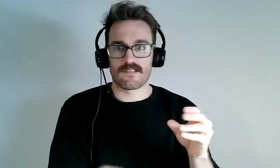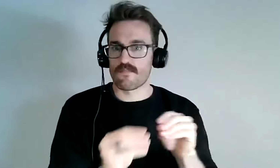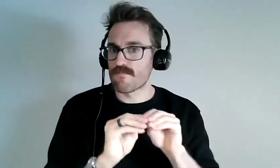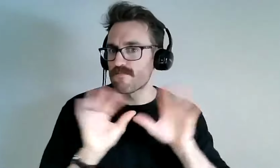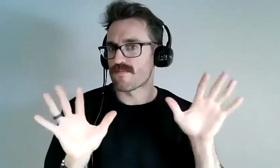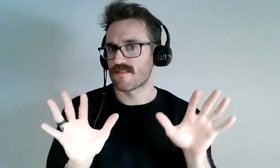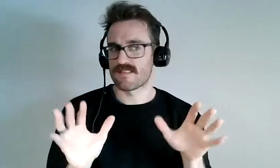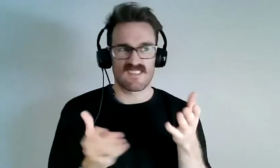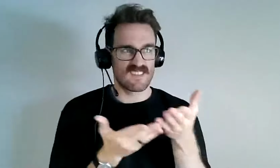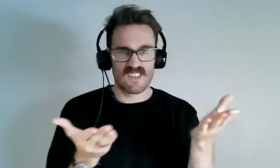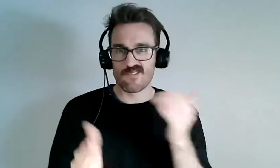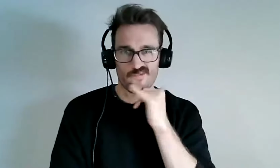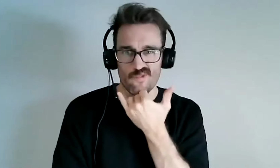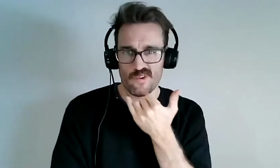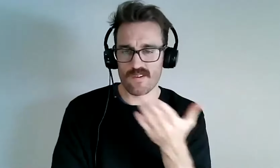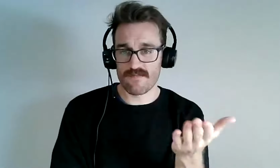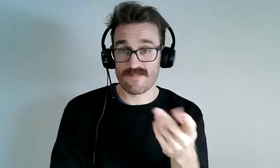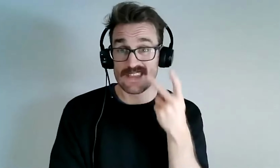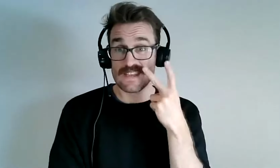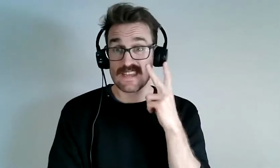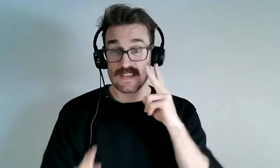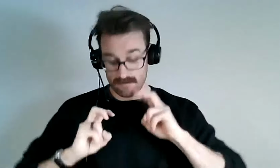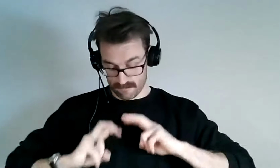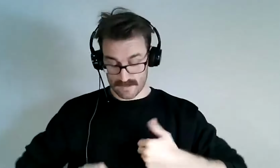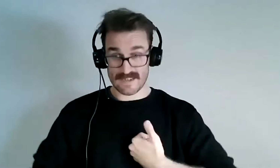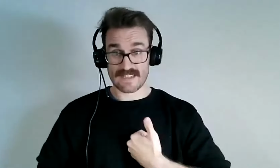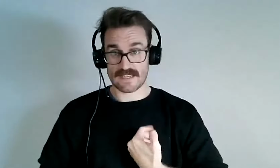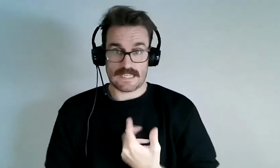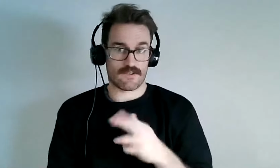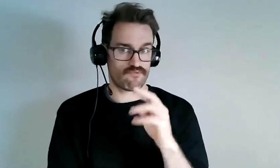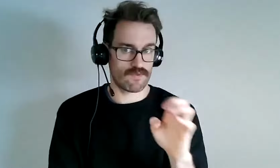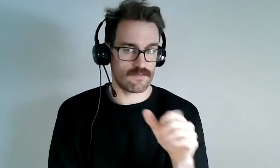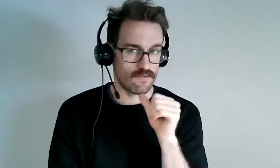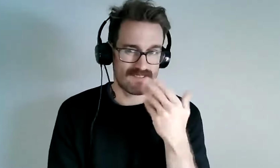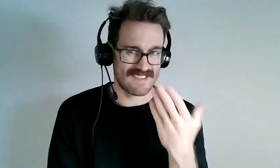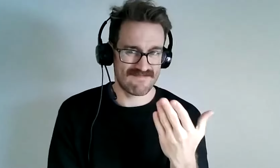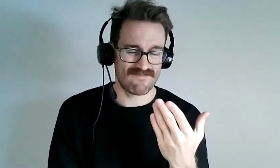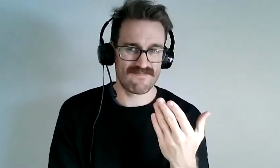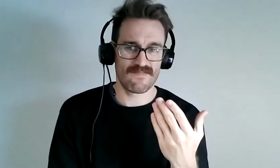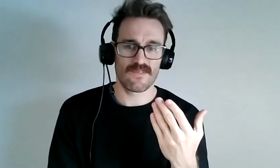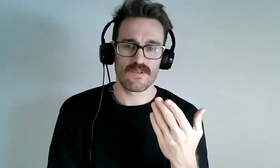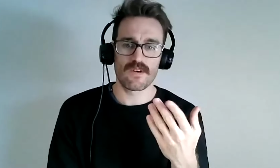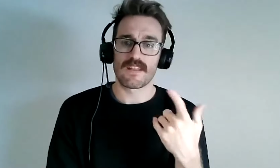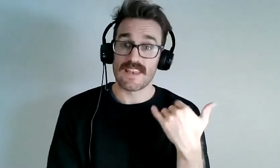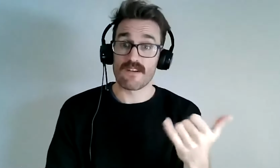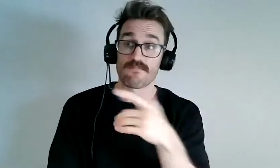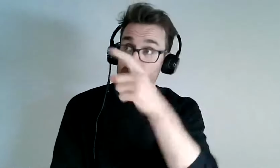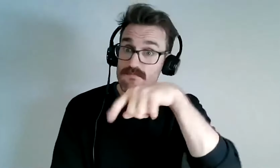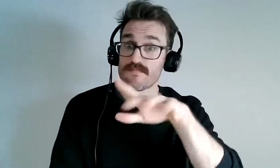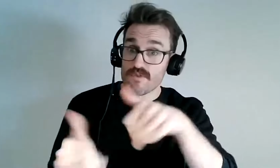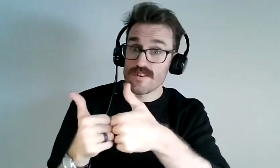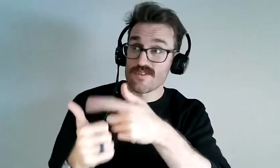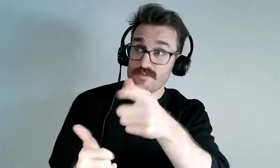issue. And we don't see it in ourselves. So that's why I challenged every single person to challenge themselves to look for ageism